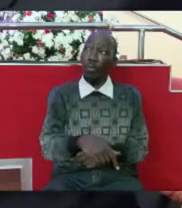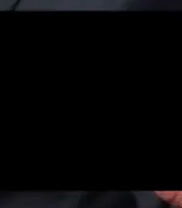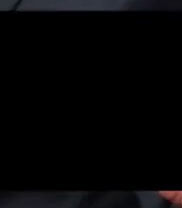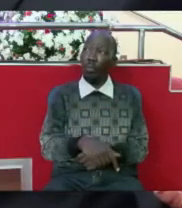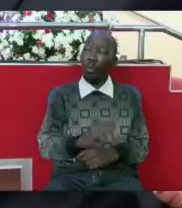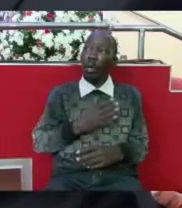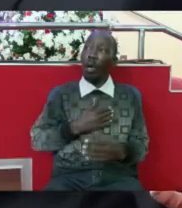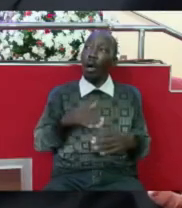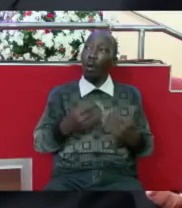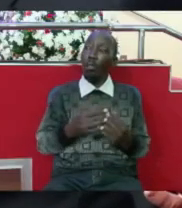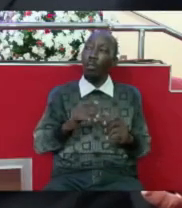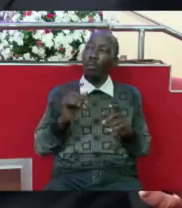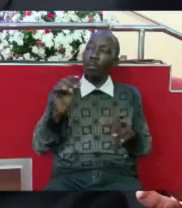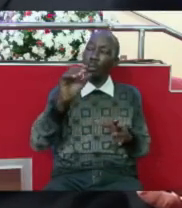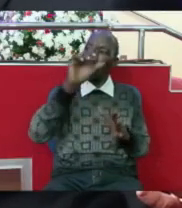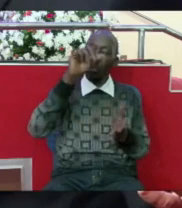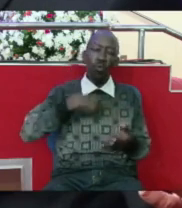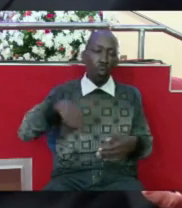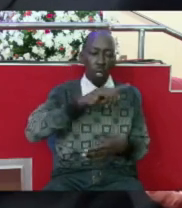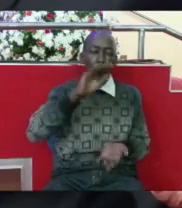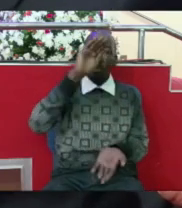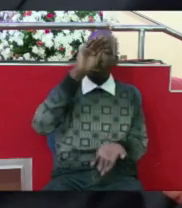Help us to decrease so that you may